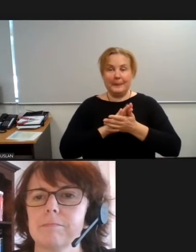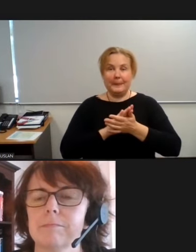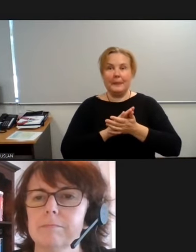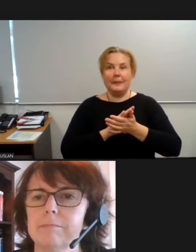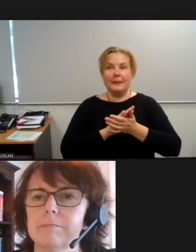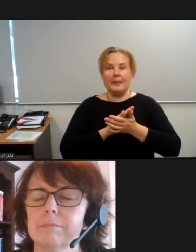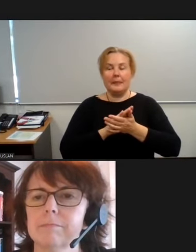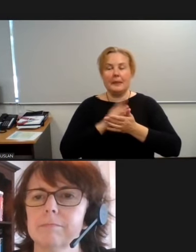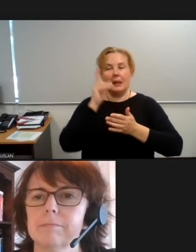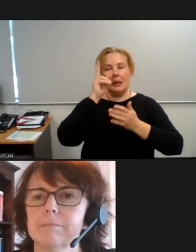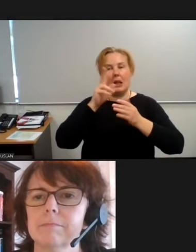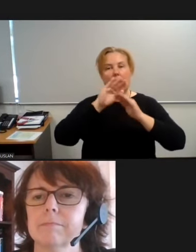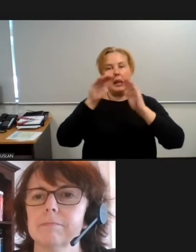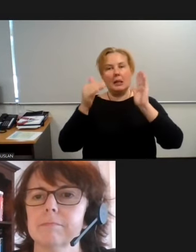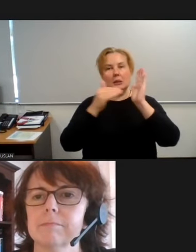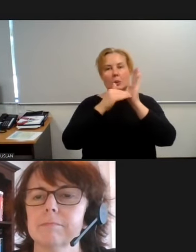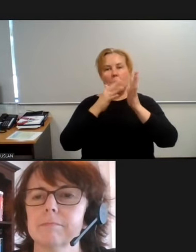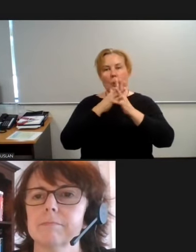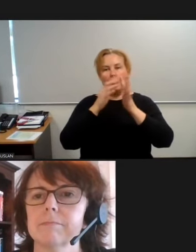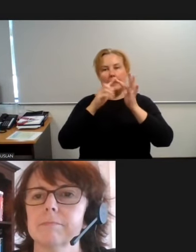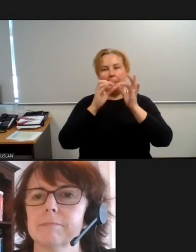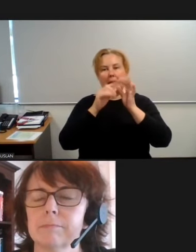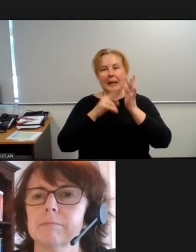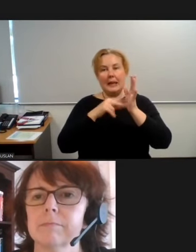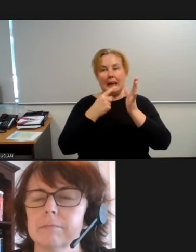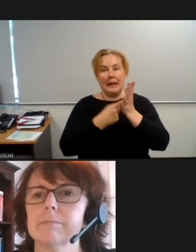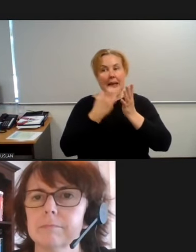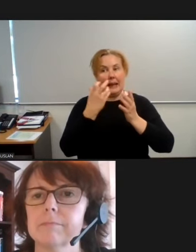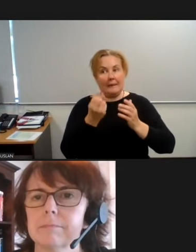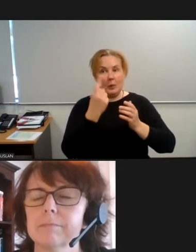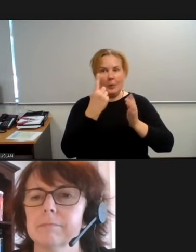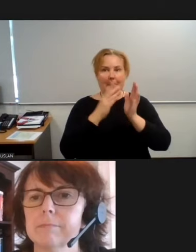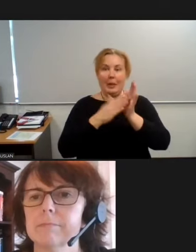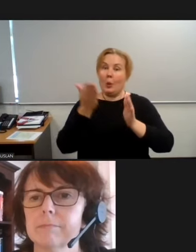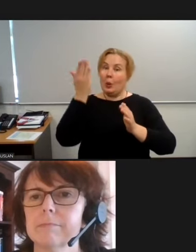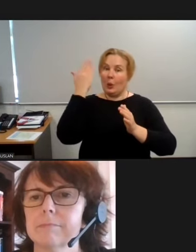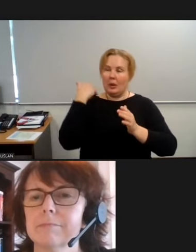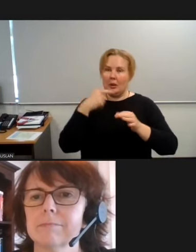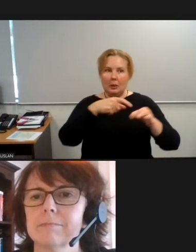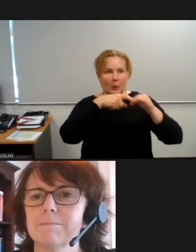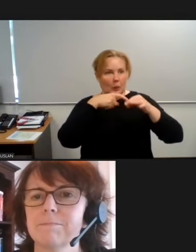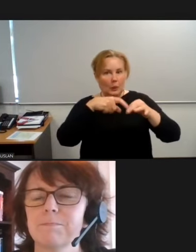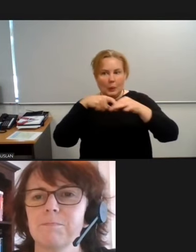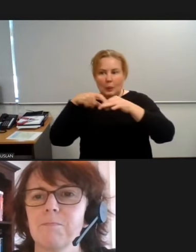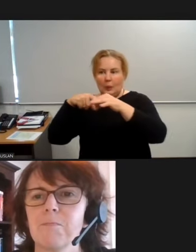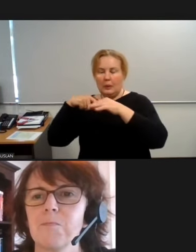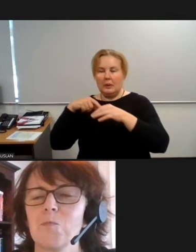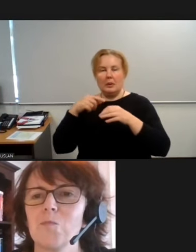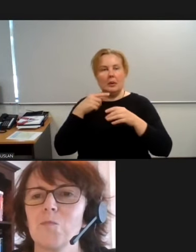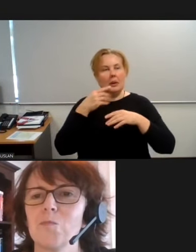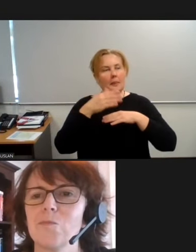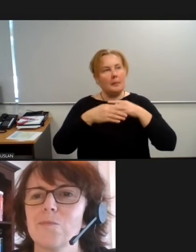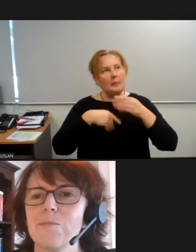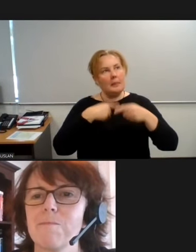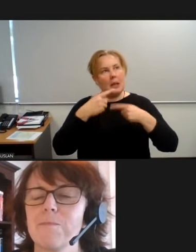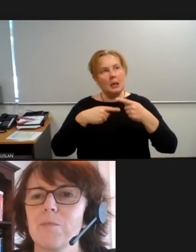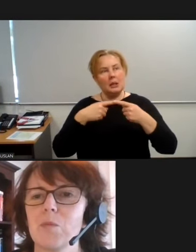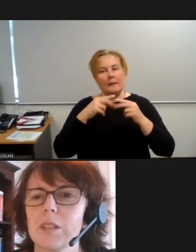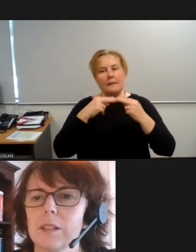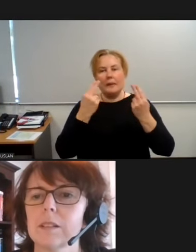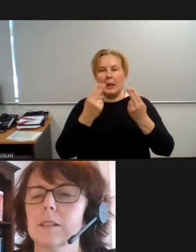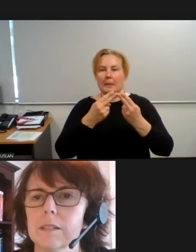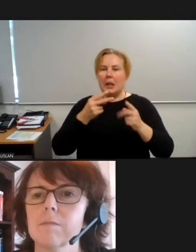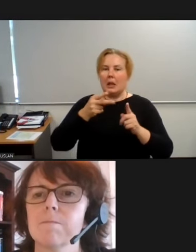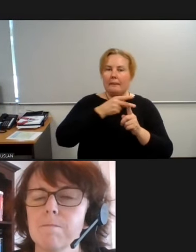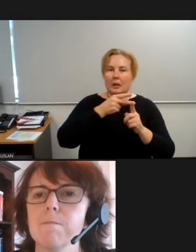last webinar that we had lots of questions coming out in relation to family violence and looking at trends, I think,